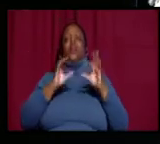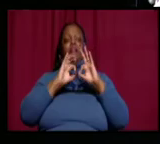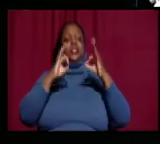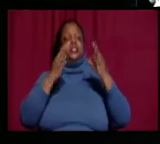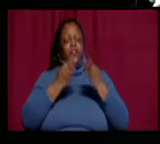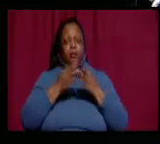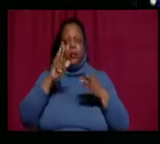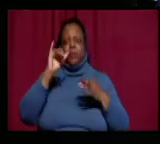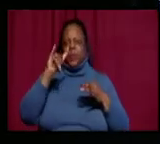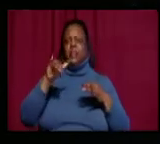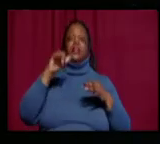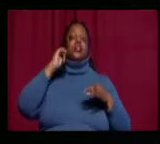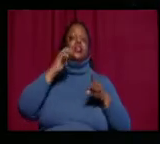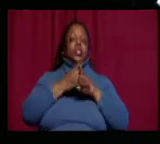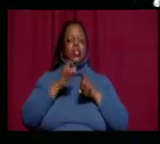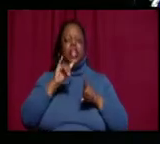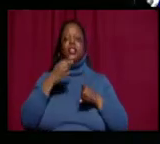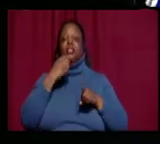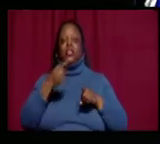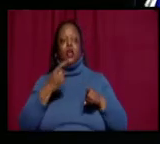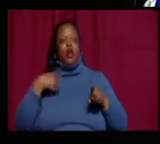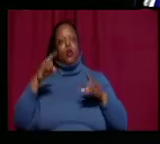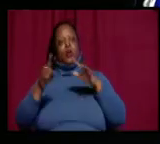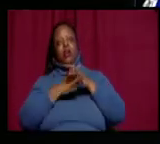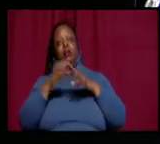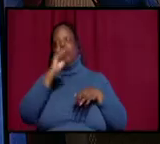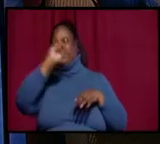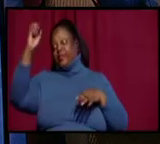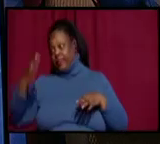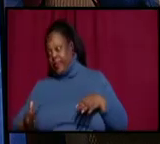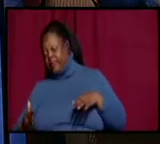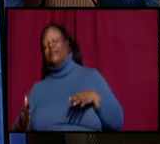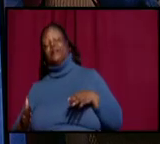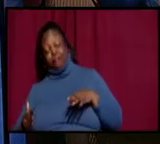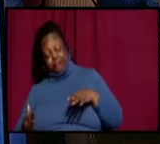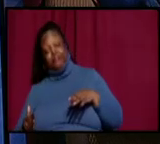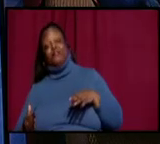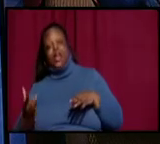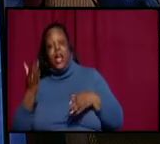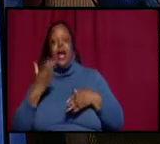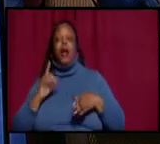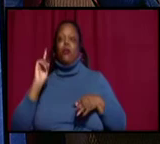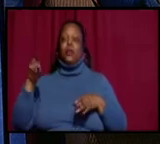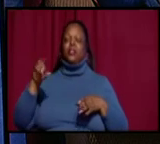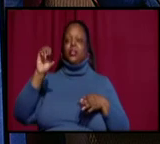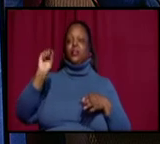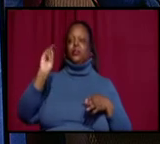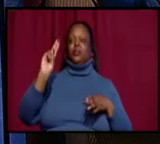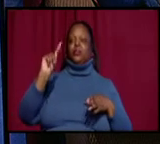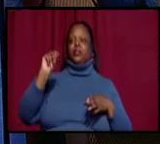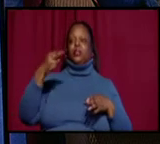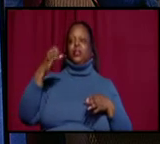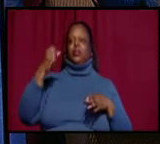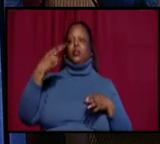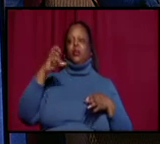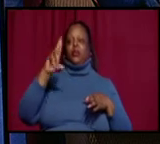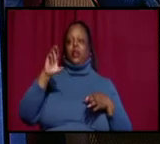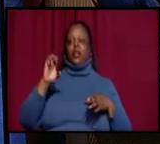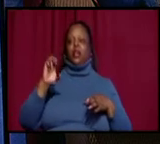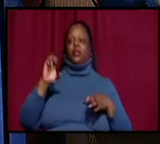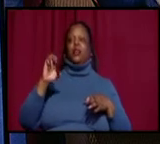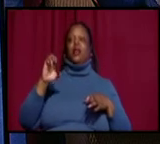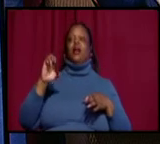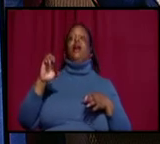the Ray sisters. And like Cheryl said, we came from the south side of Chicago. I went to South Shore High School, Horace